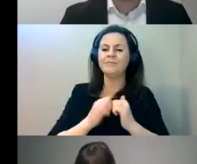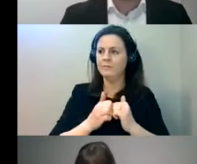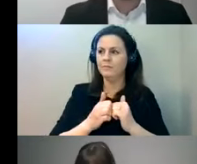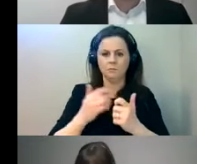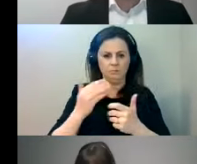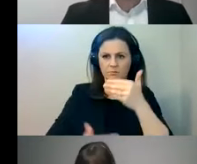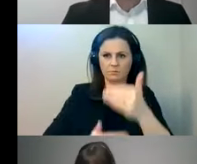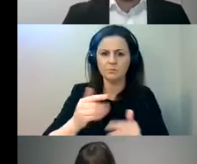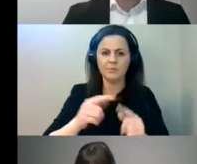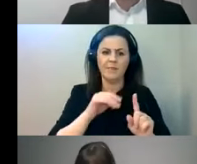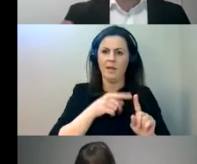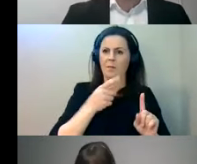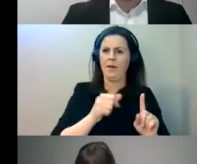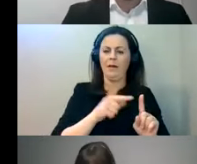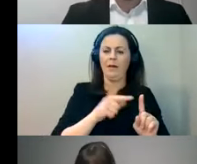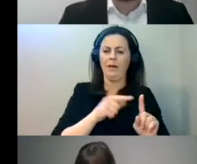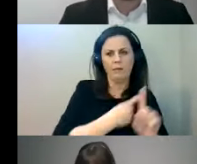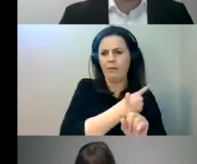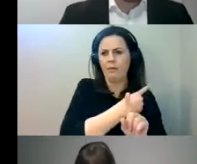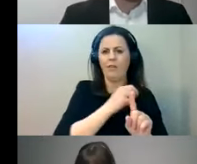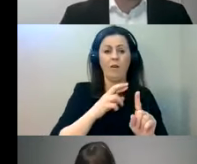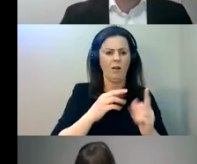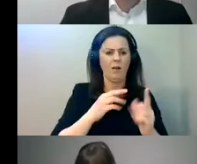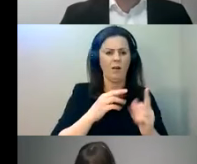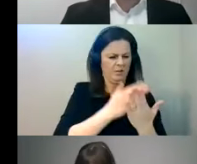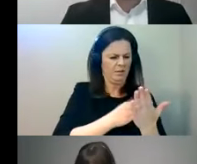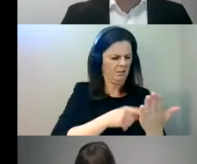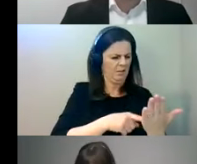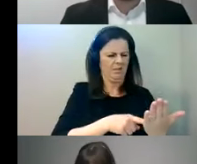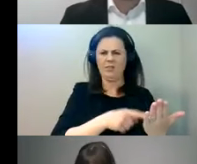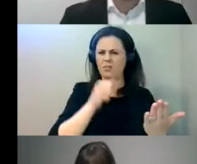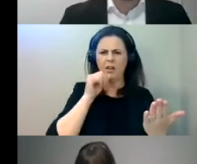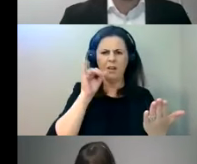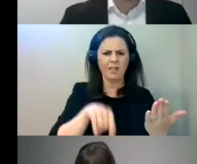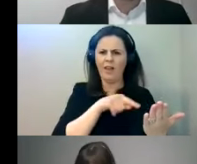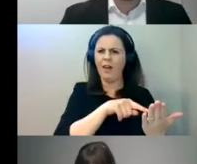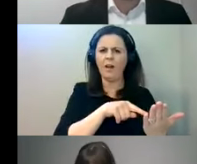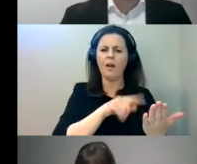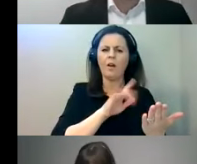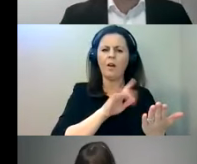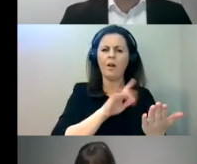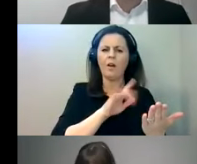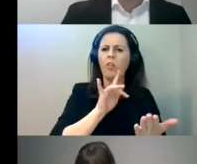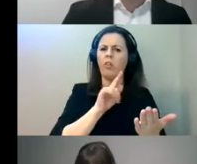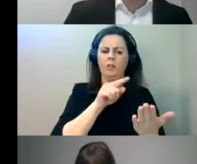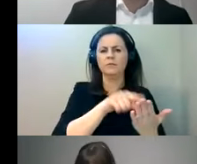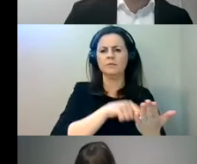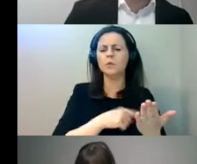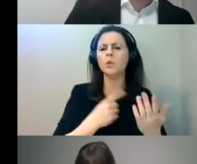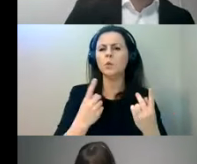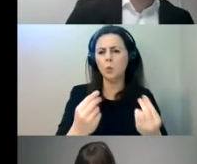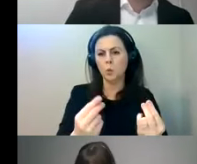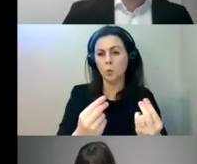fiduciary duty or have acted outside of the scope of the power of attorney that's been granted. And we're going to go over